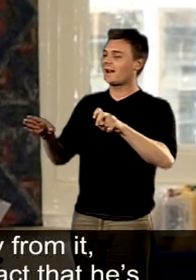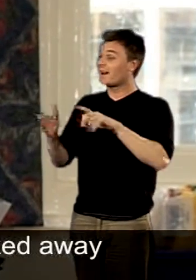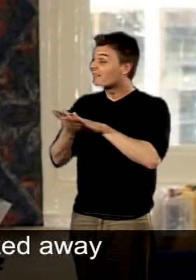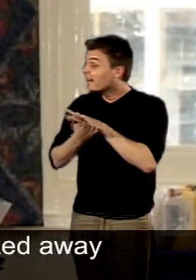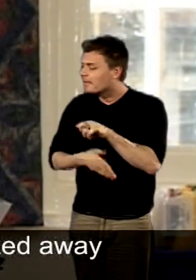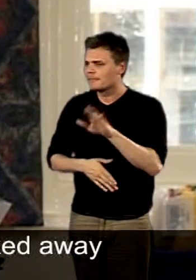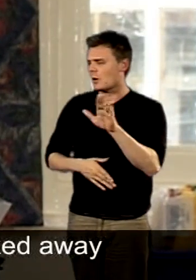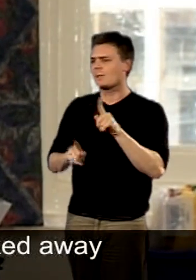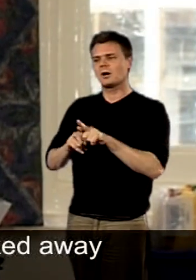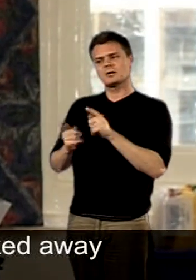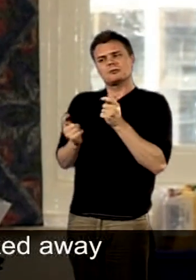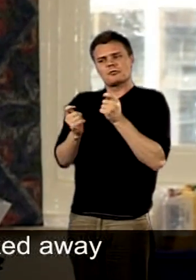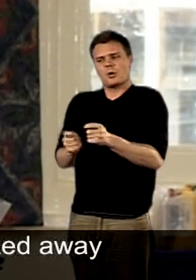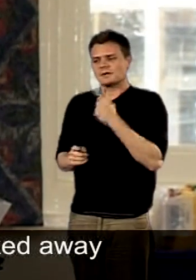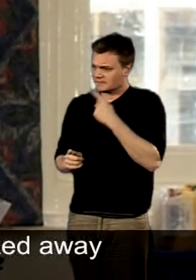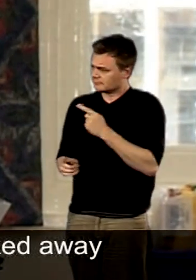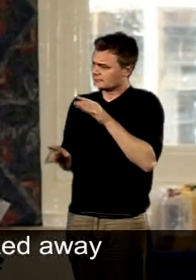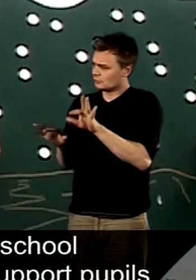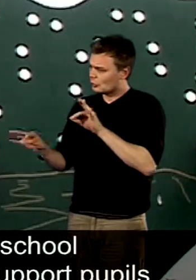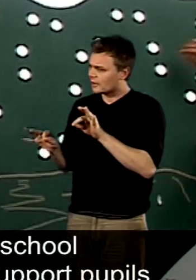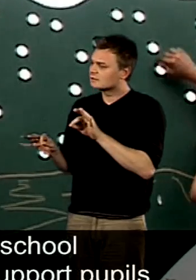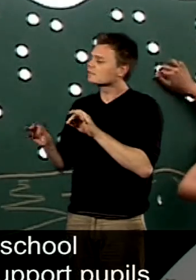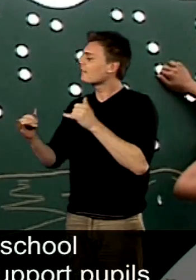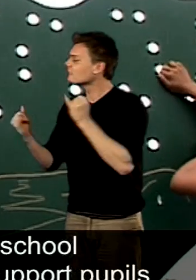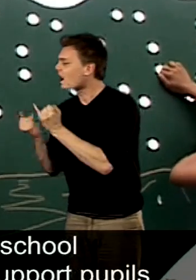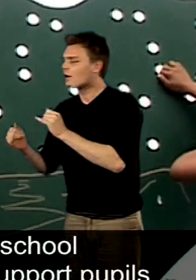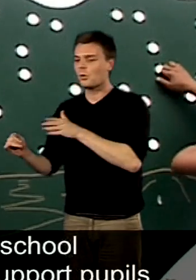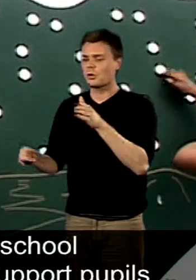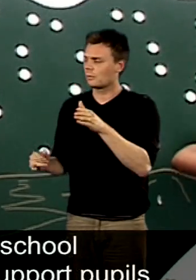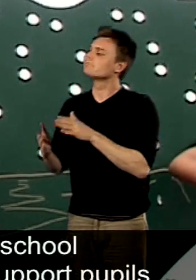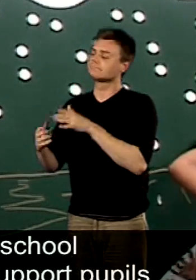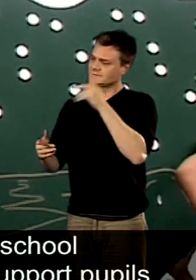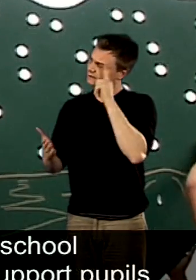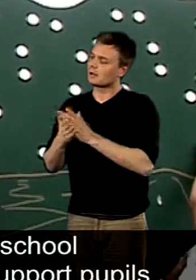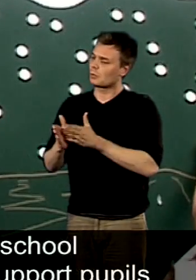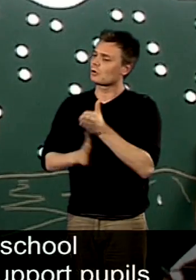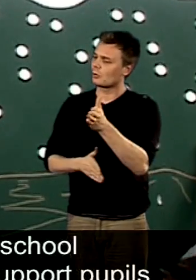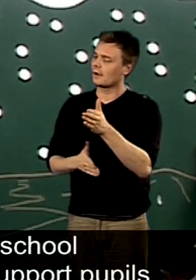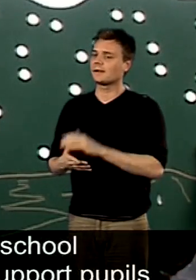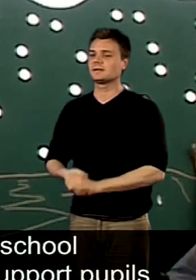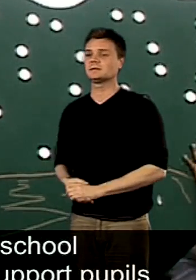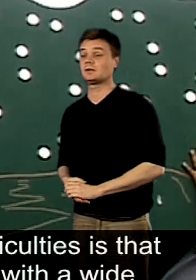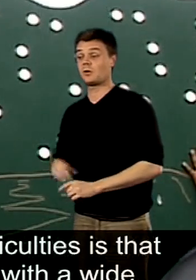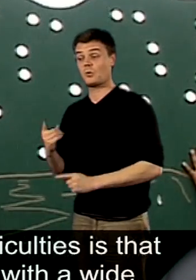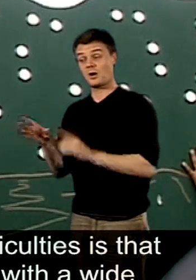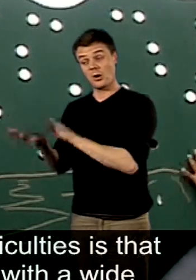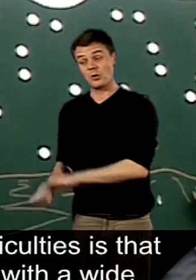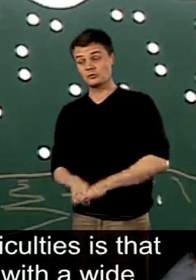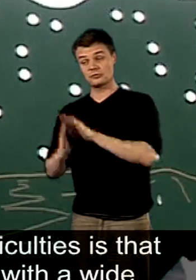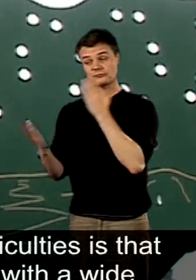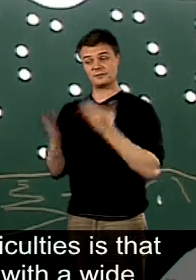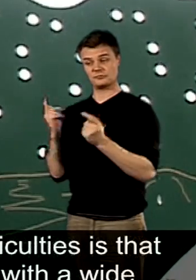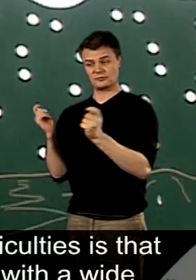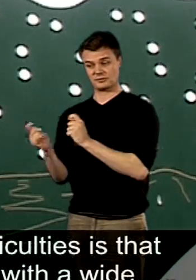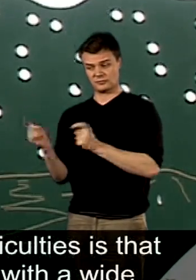reward the fact that he's actually made that choice and walked away from that. At Hartleybrook, one of the whole school reasonable adjustments made to support pupils with behavioural